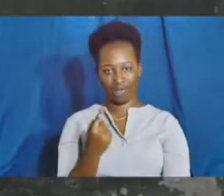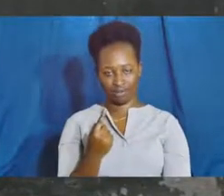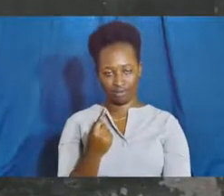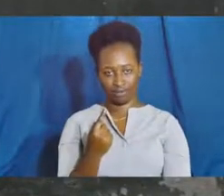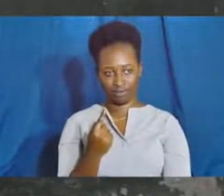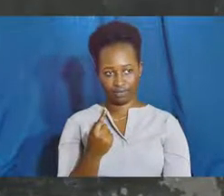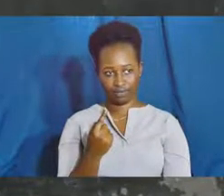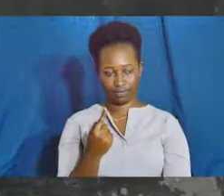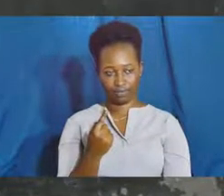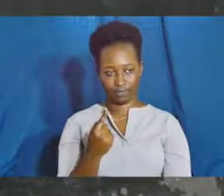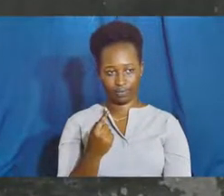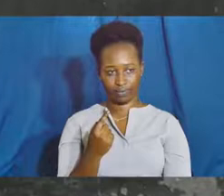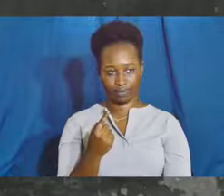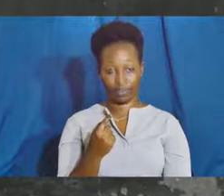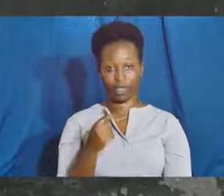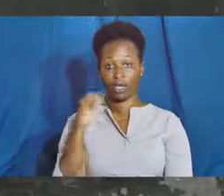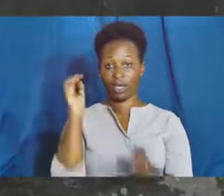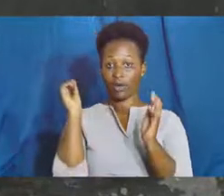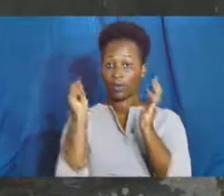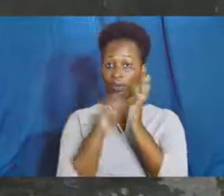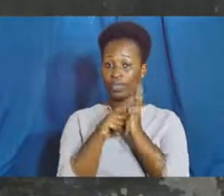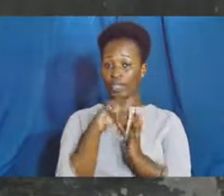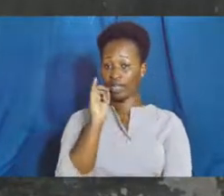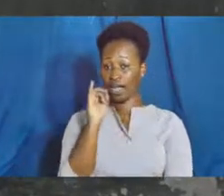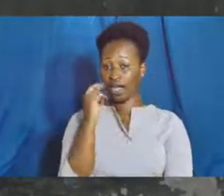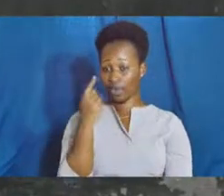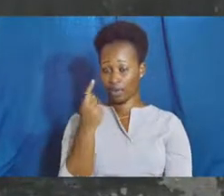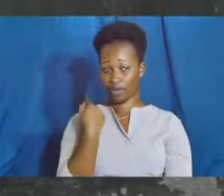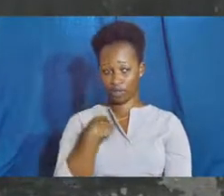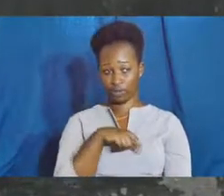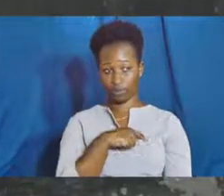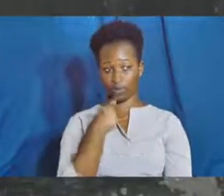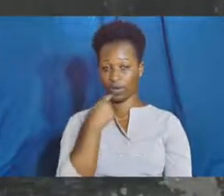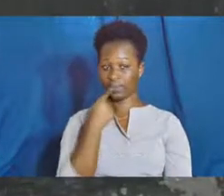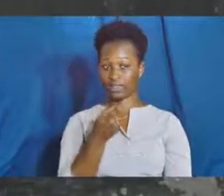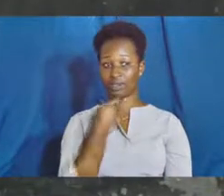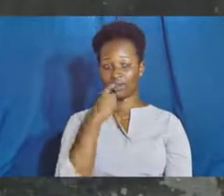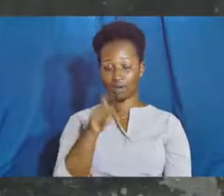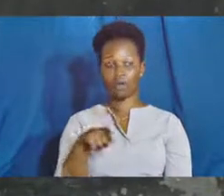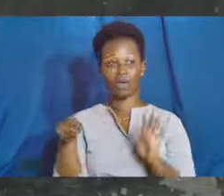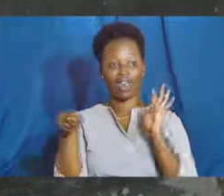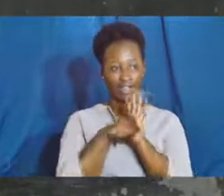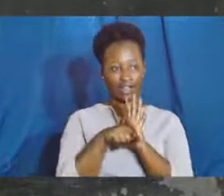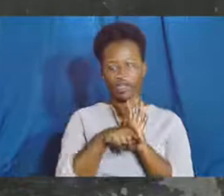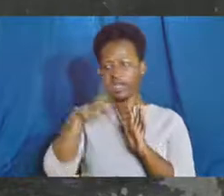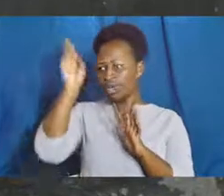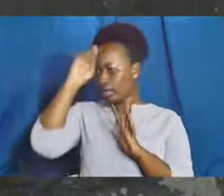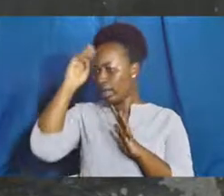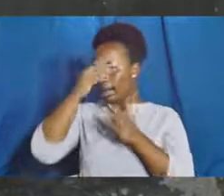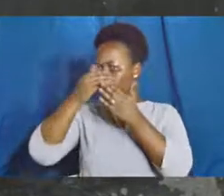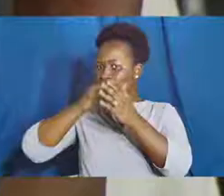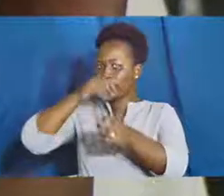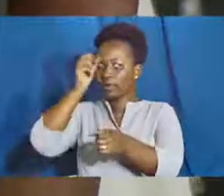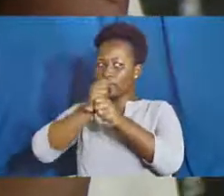Do you understand? On I1, we have determined it to be negative. Do you remember what we did there into